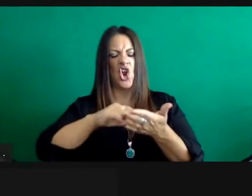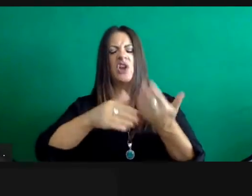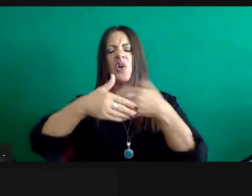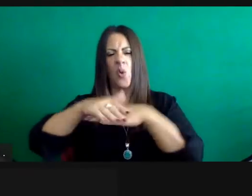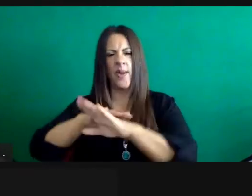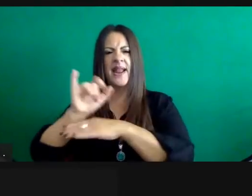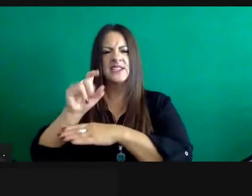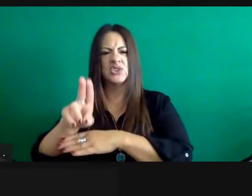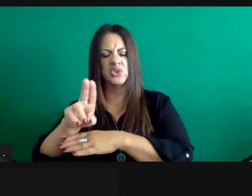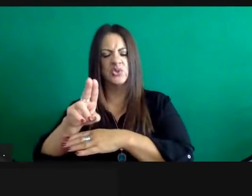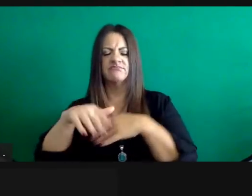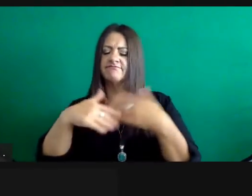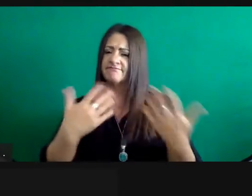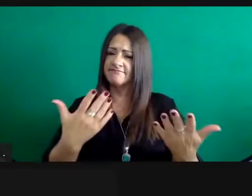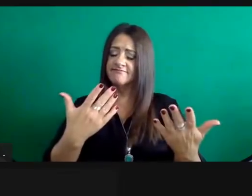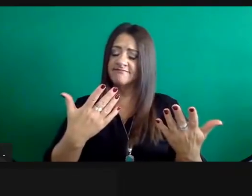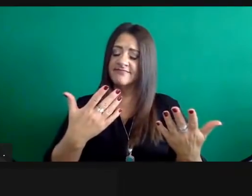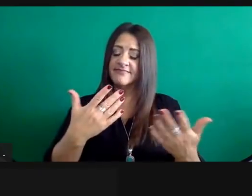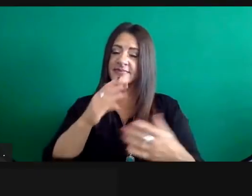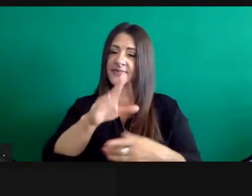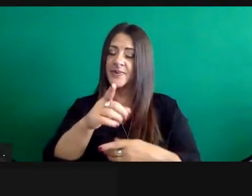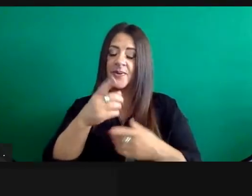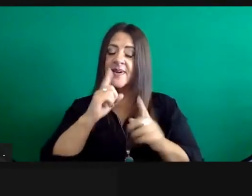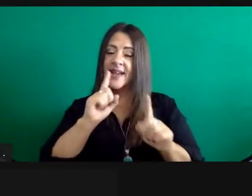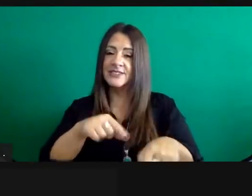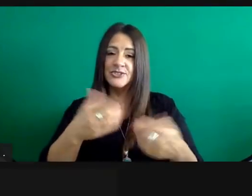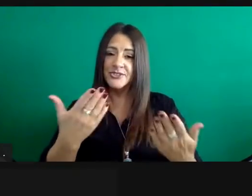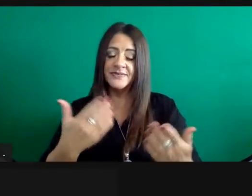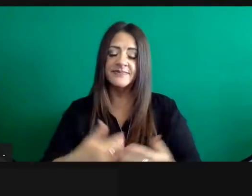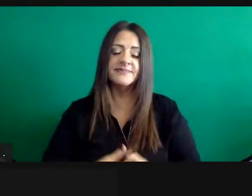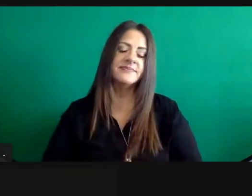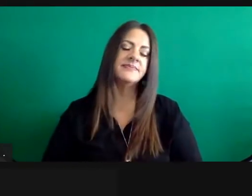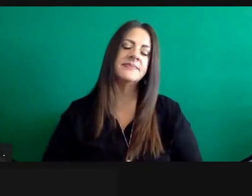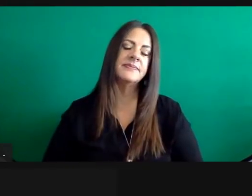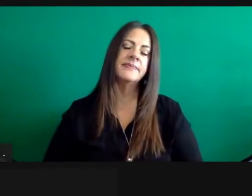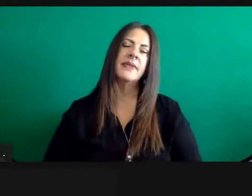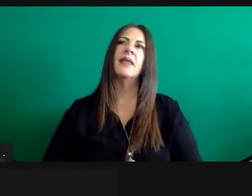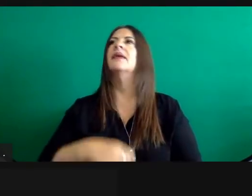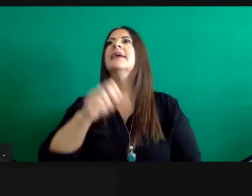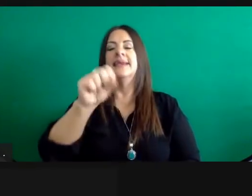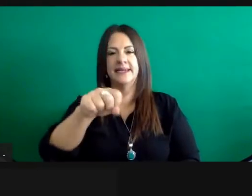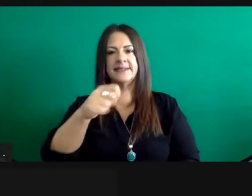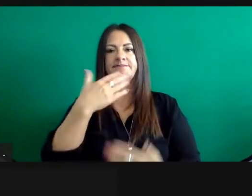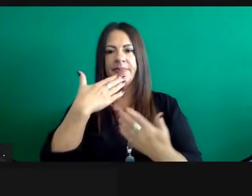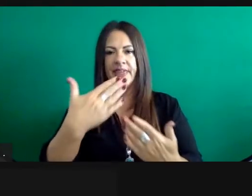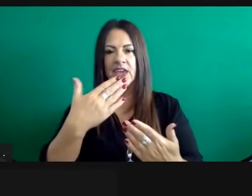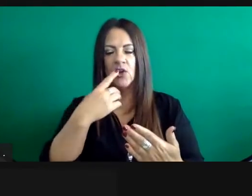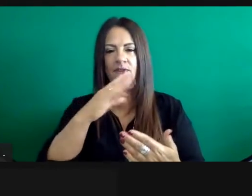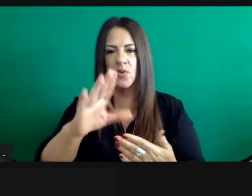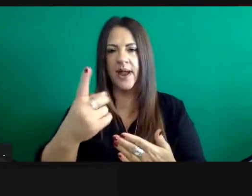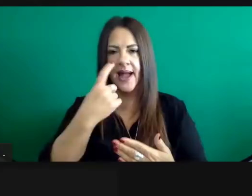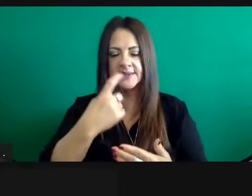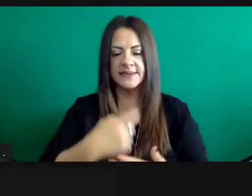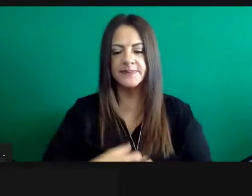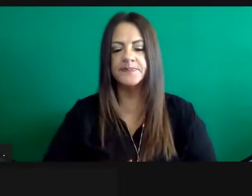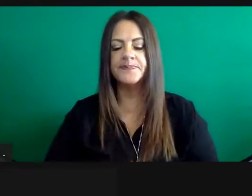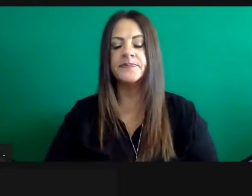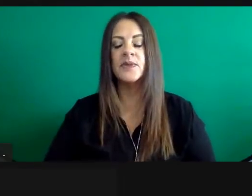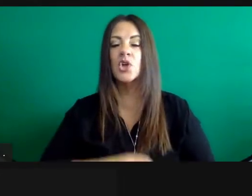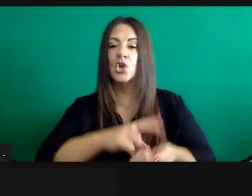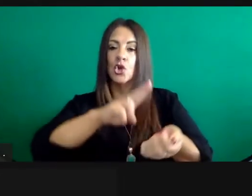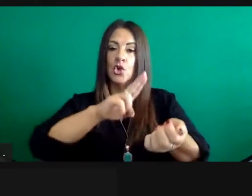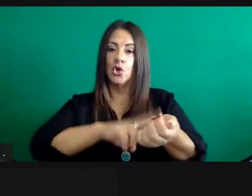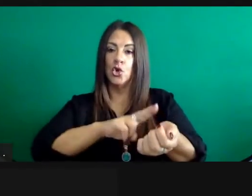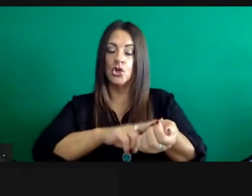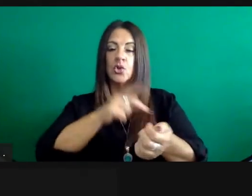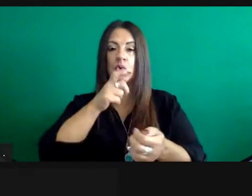if you could address that, thank you. Yeah, thanks for the opportunity. And first off, let me just say that nurses who work